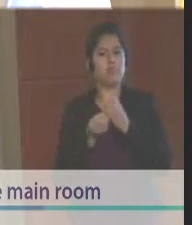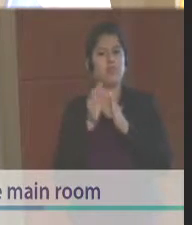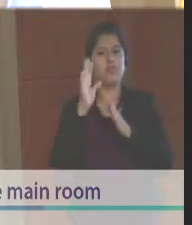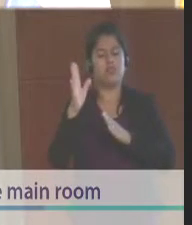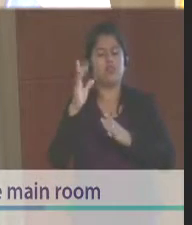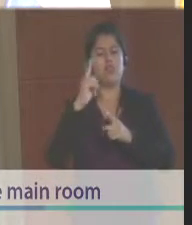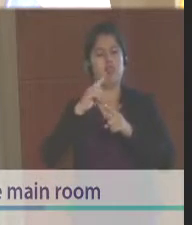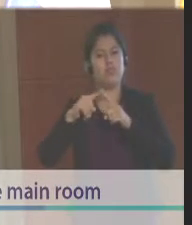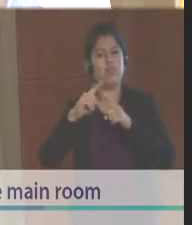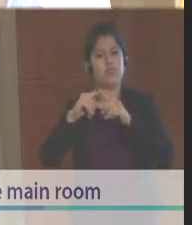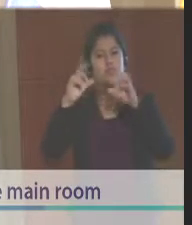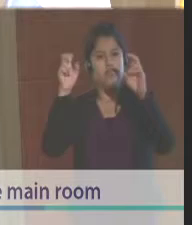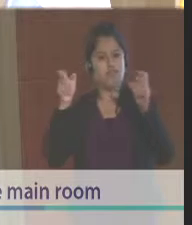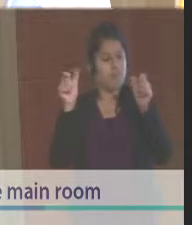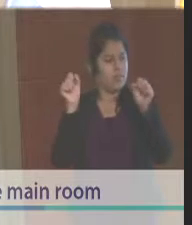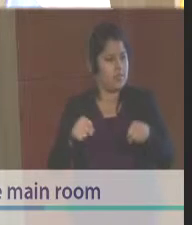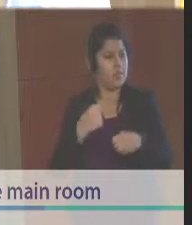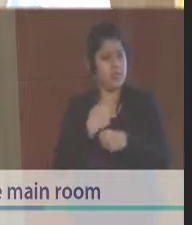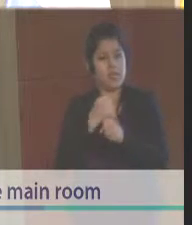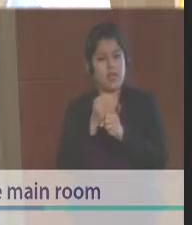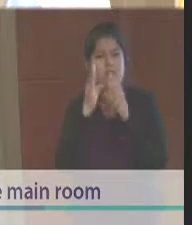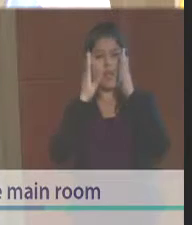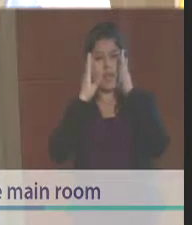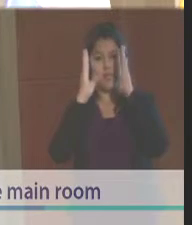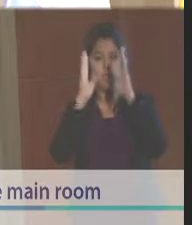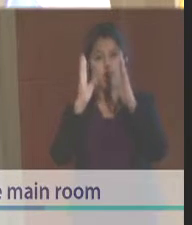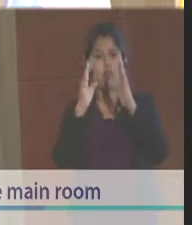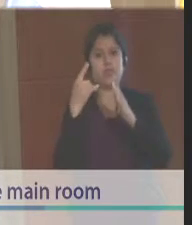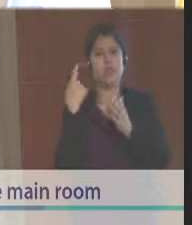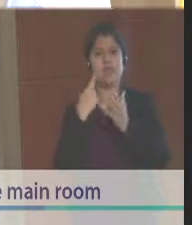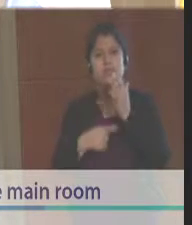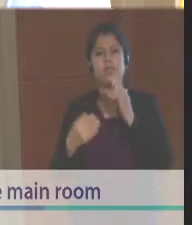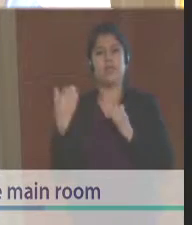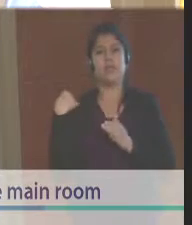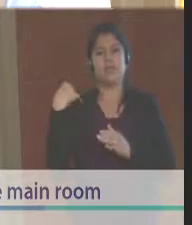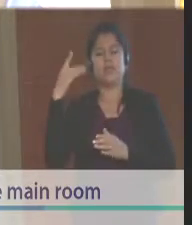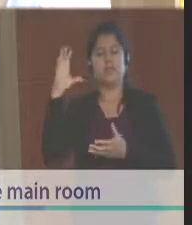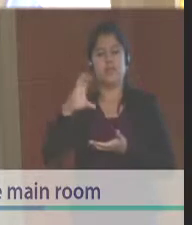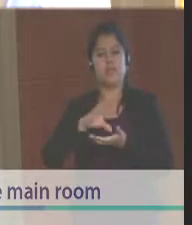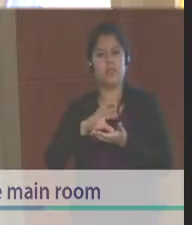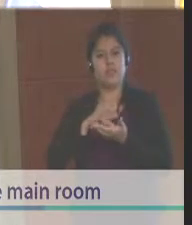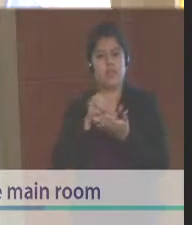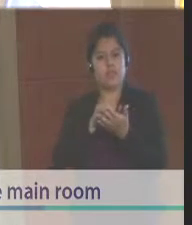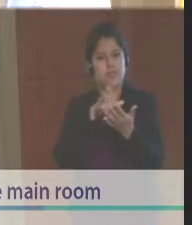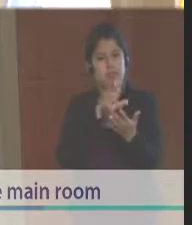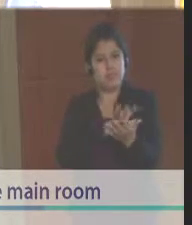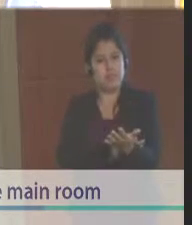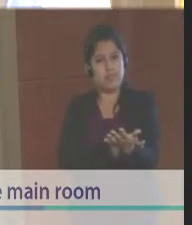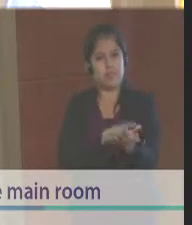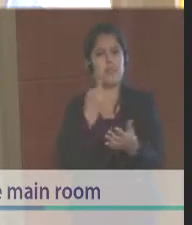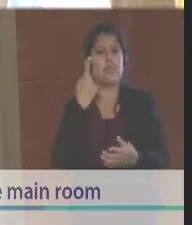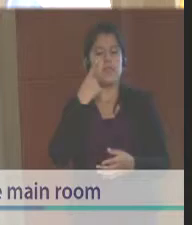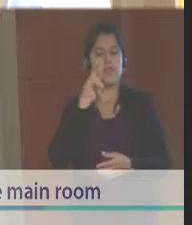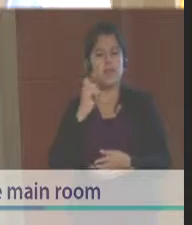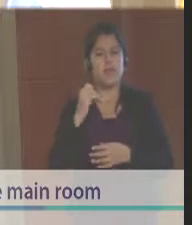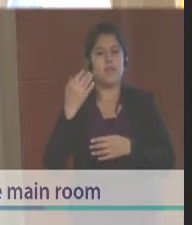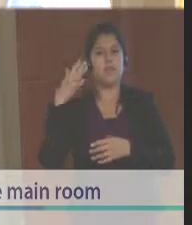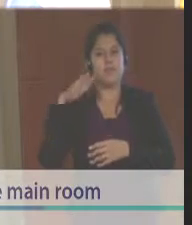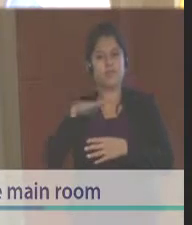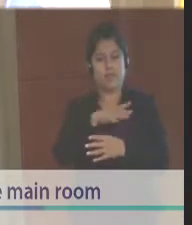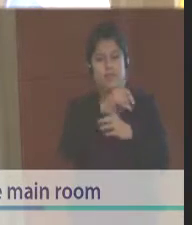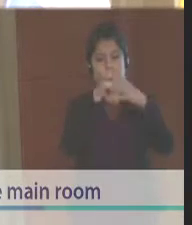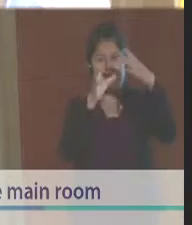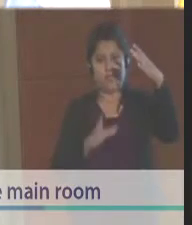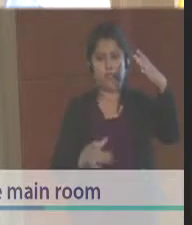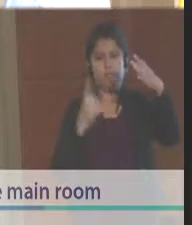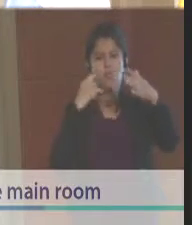and propose specific issues regarding the vision which from the cities we would like to